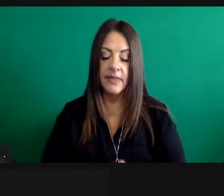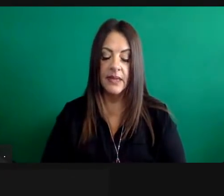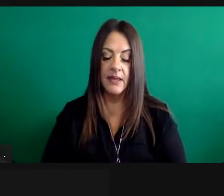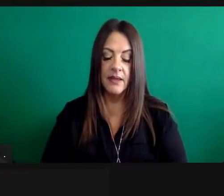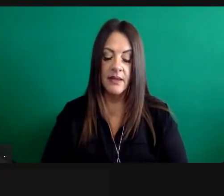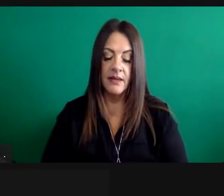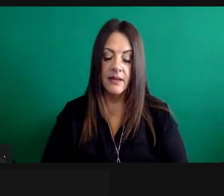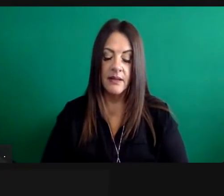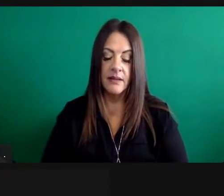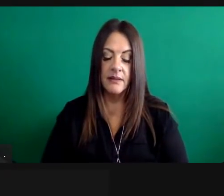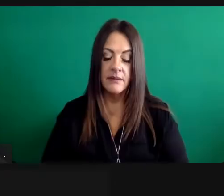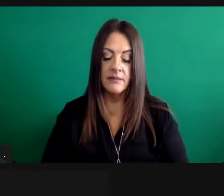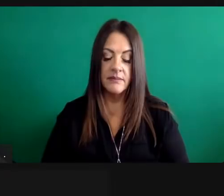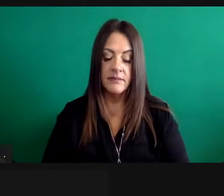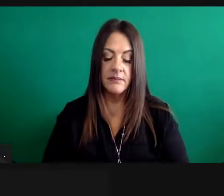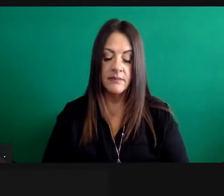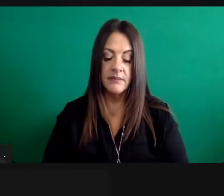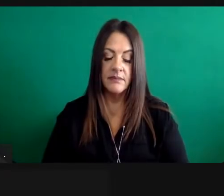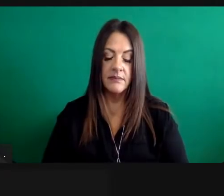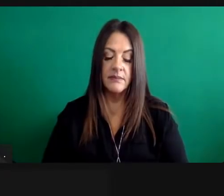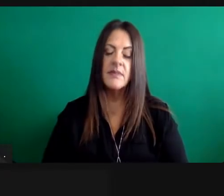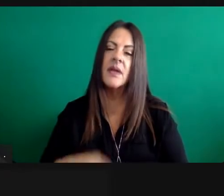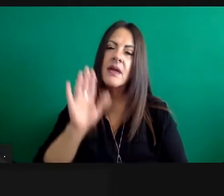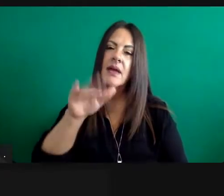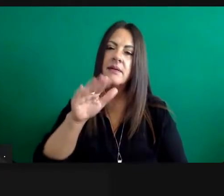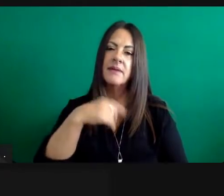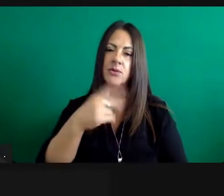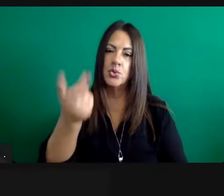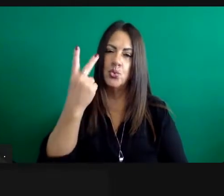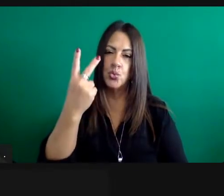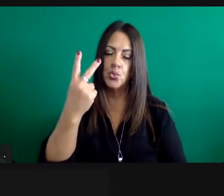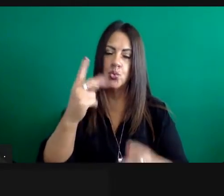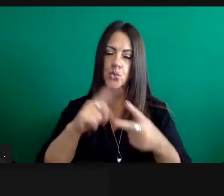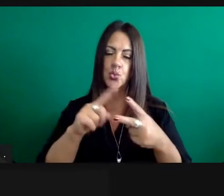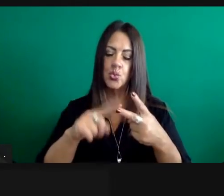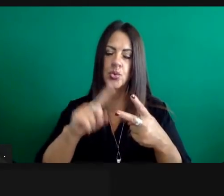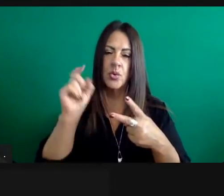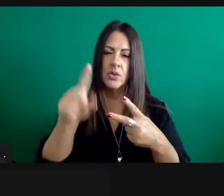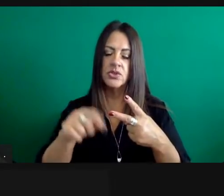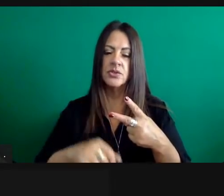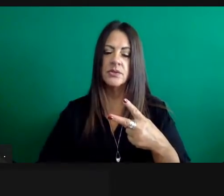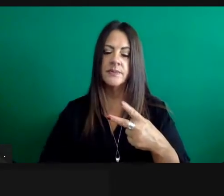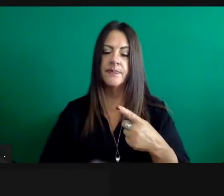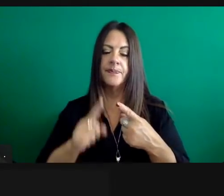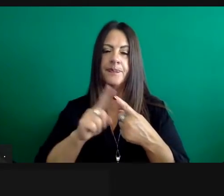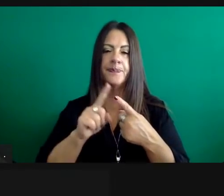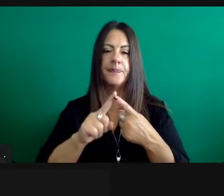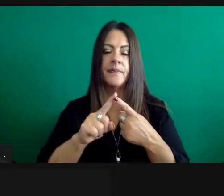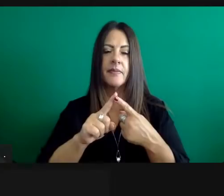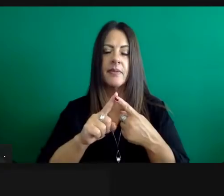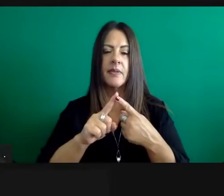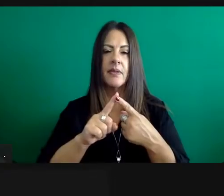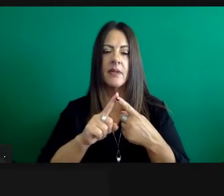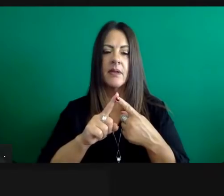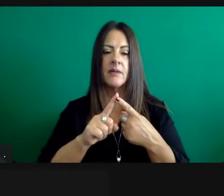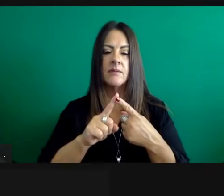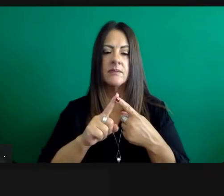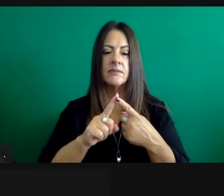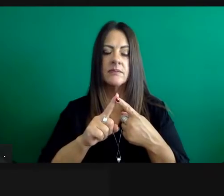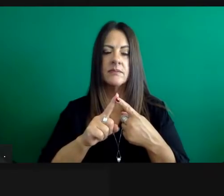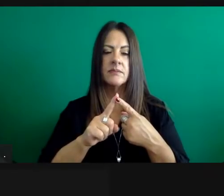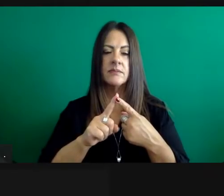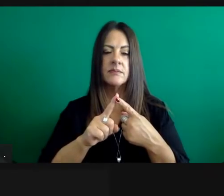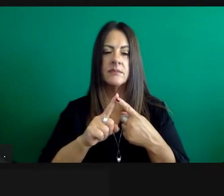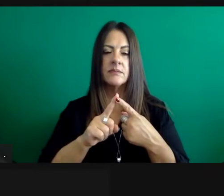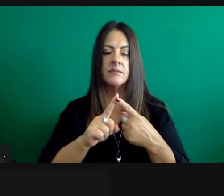Thank you very much, Dr. Ghaly. If I make two questions. Number one, can you talk about the trajectory of the declining